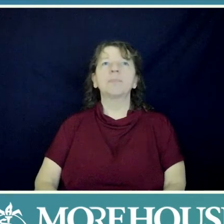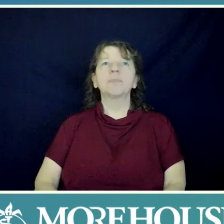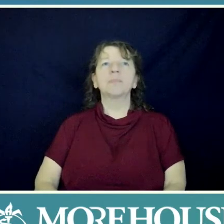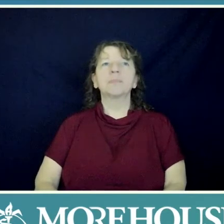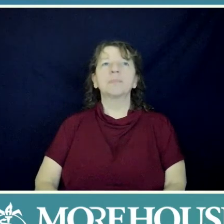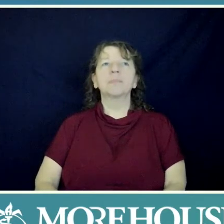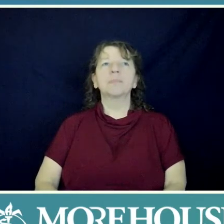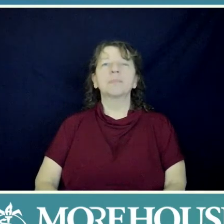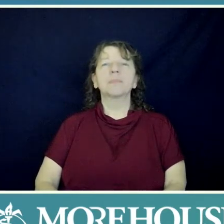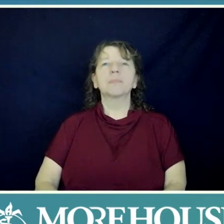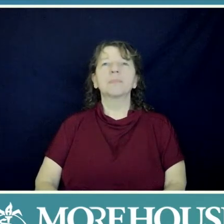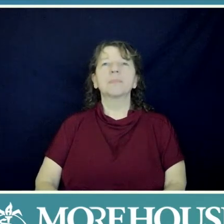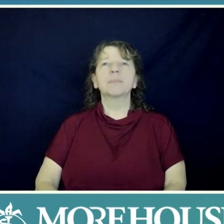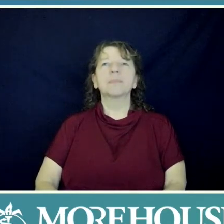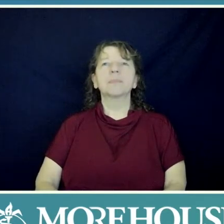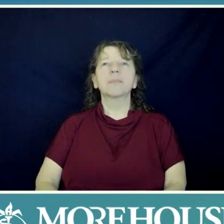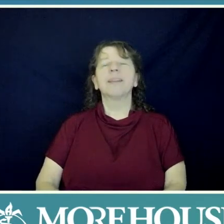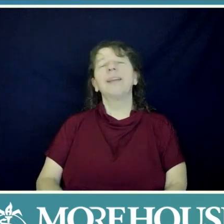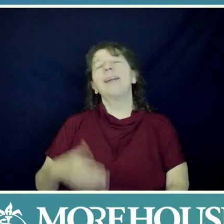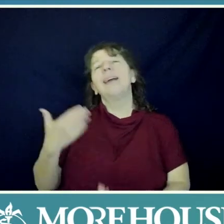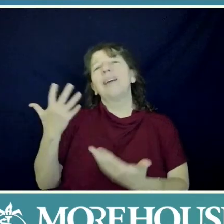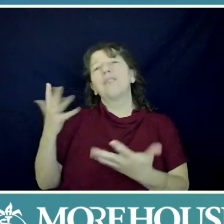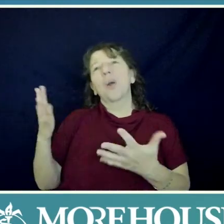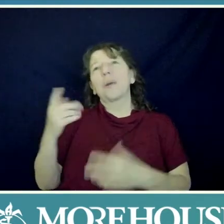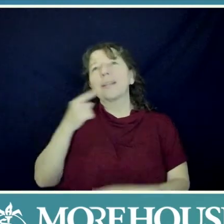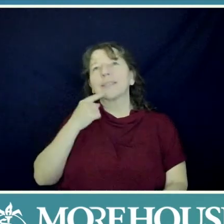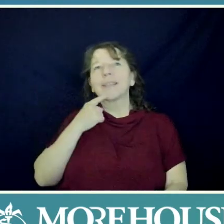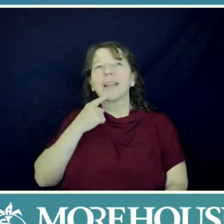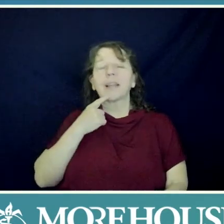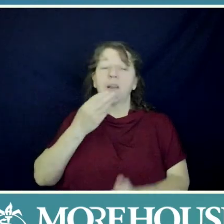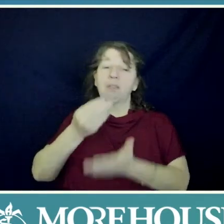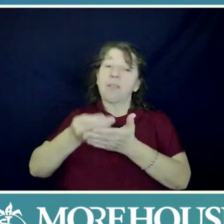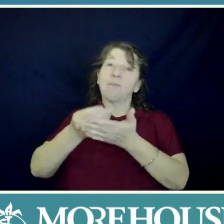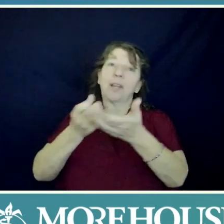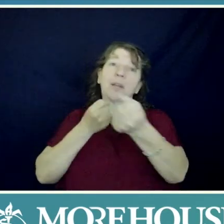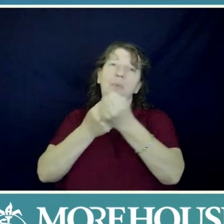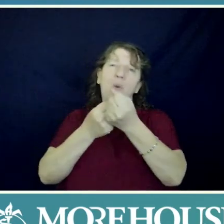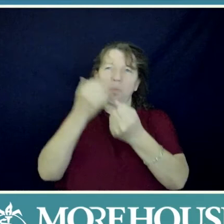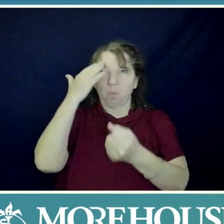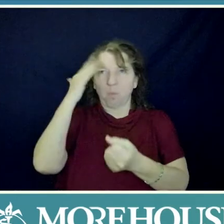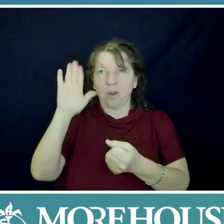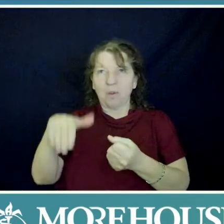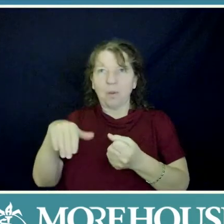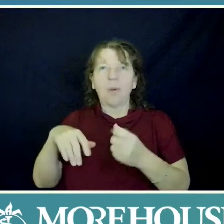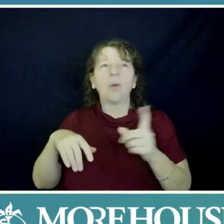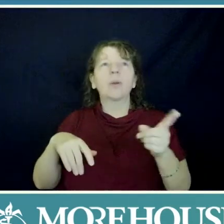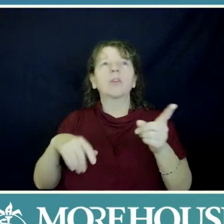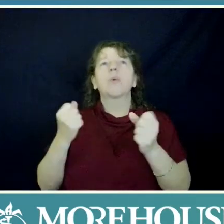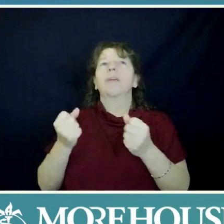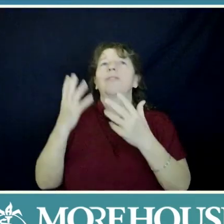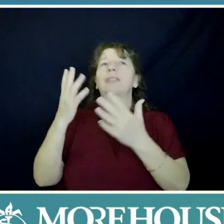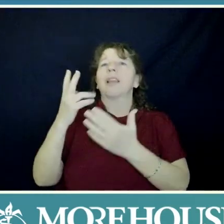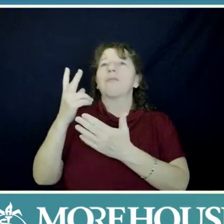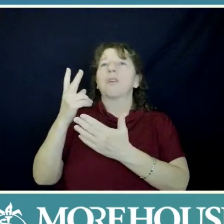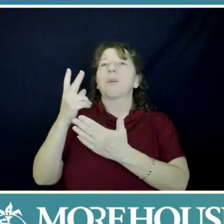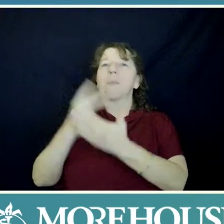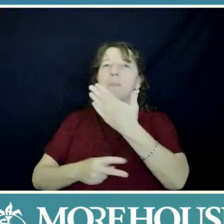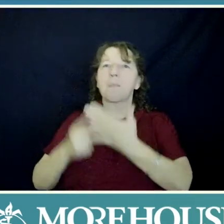As I mentioned, it's important, funding is important, so we have a number of pilot project programs